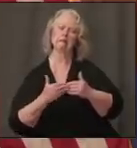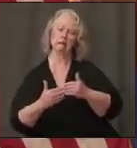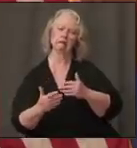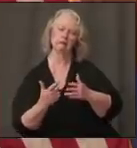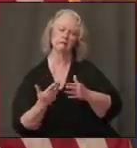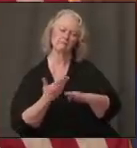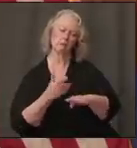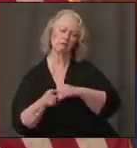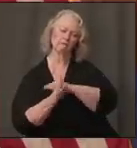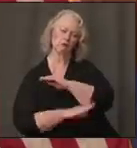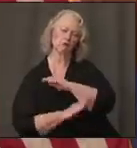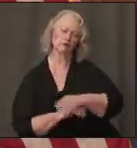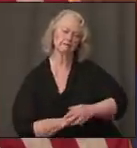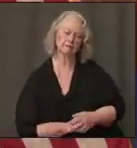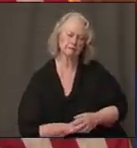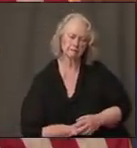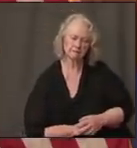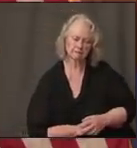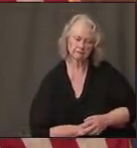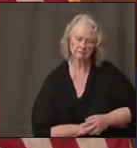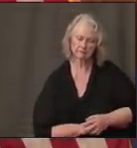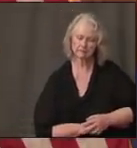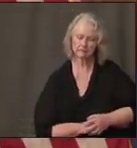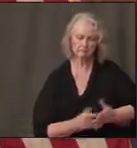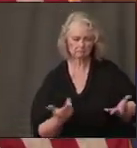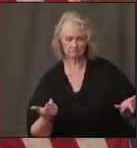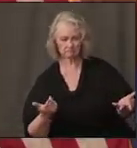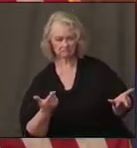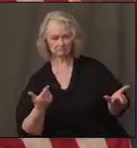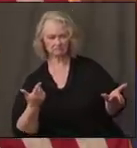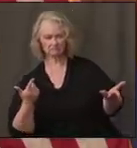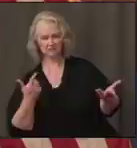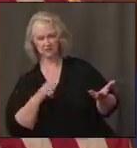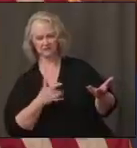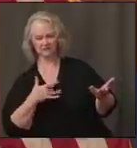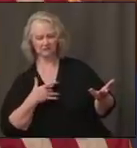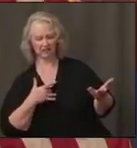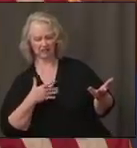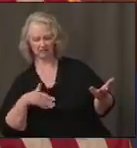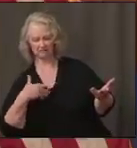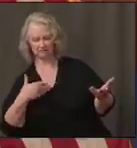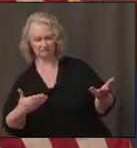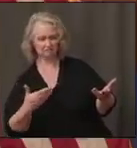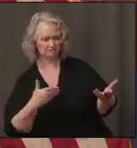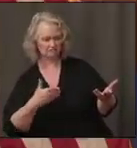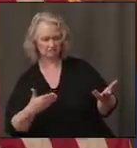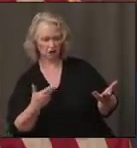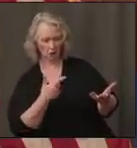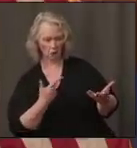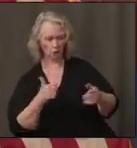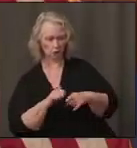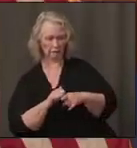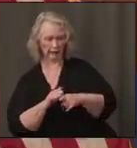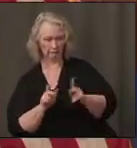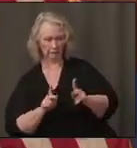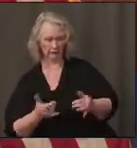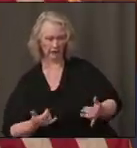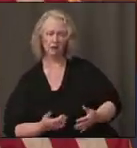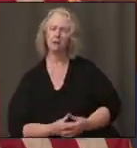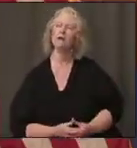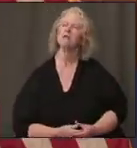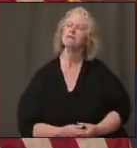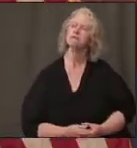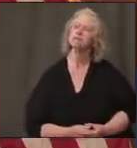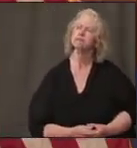it. Okay, so where do you see things in the next couple of weeks with that? Still training people? We'll